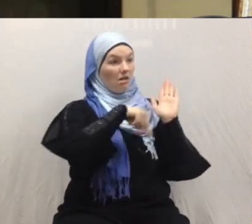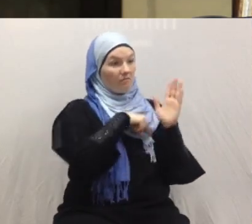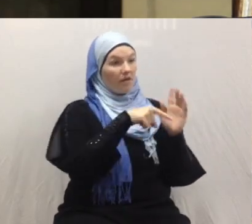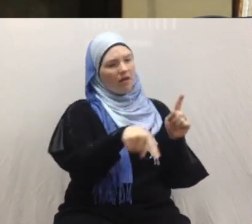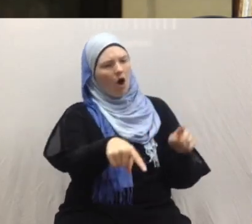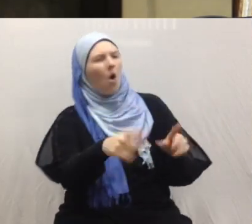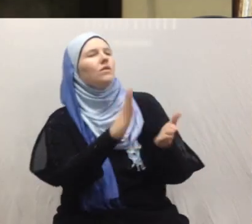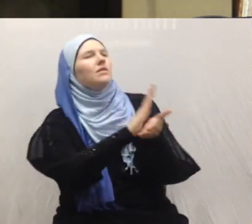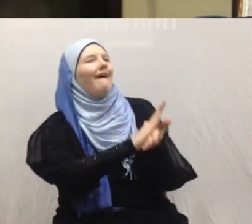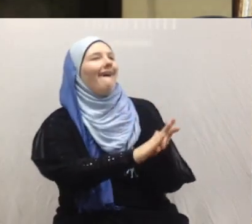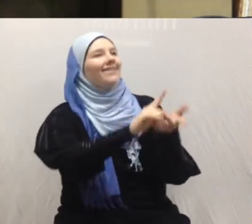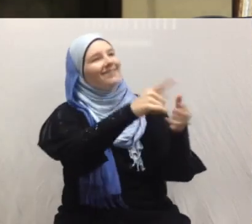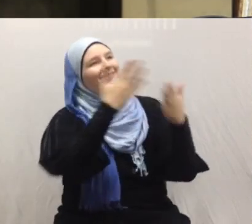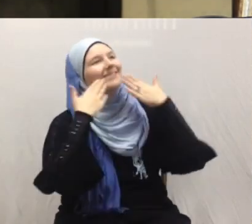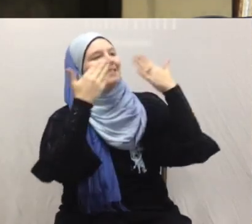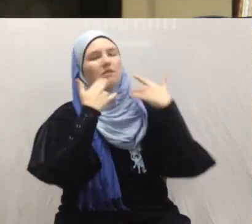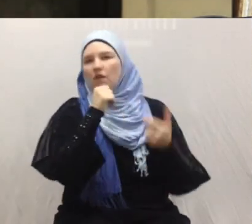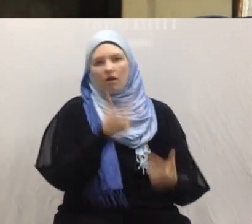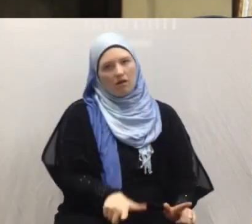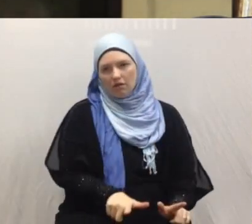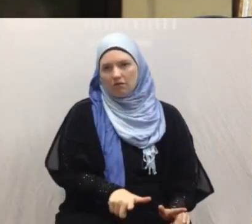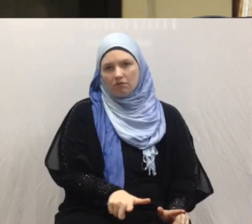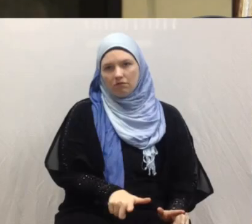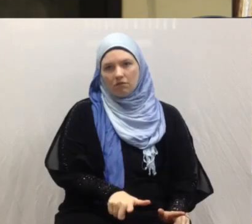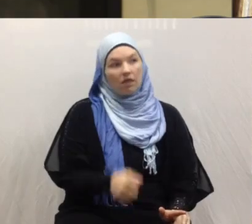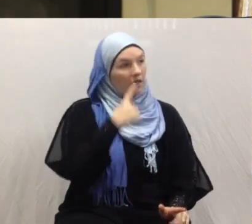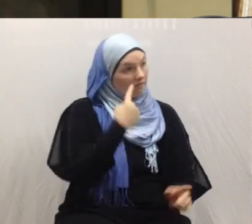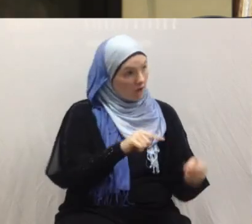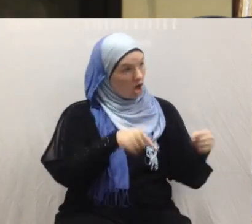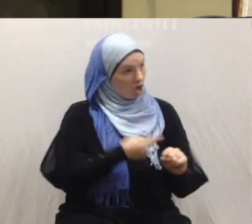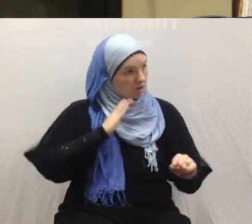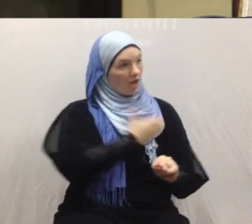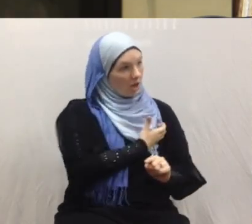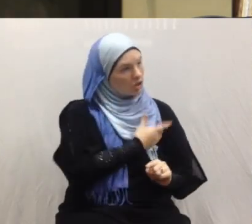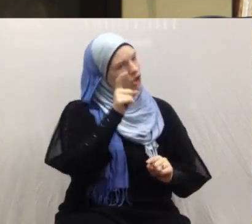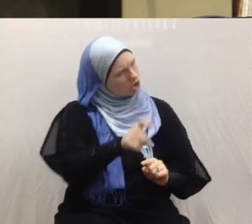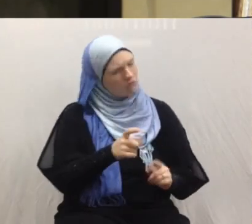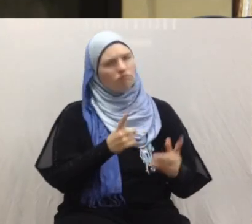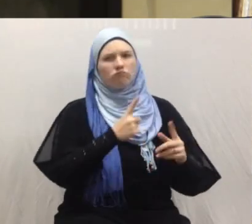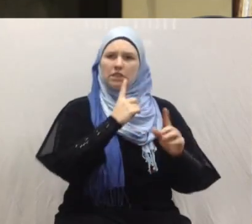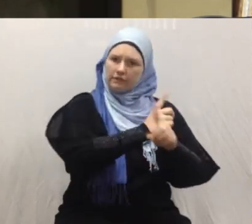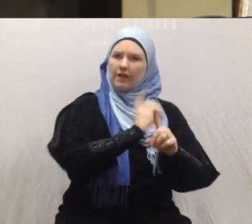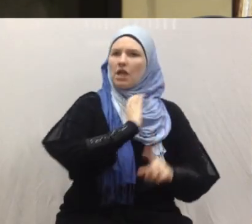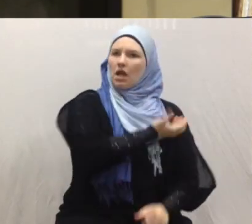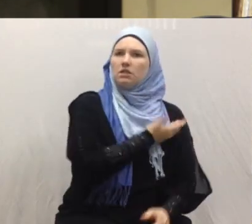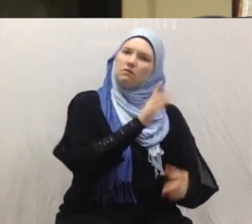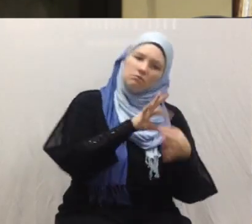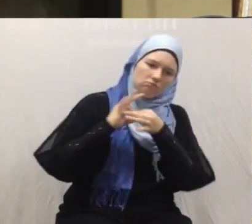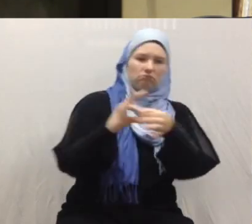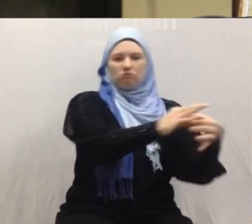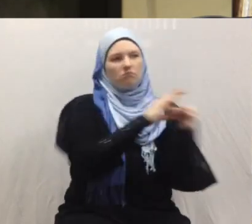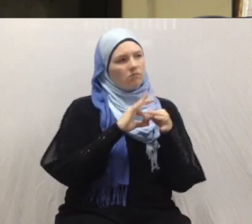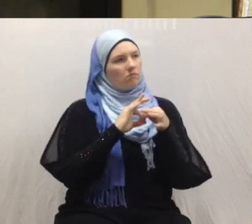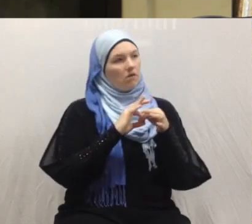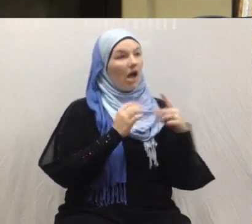acceptable. Conditions must be fair and just and equitable to all, which means all